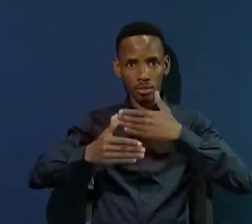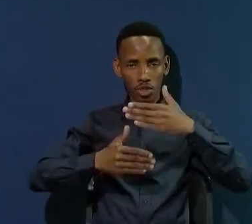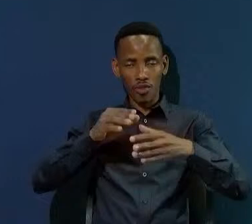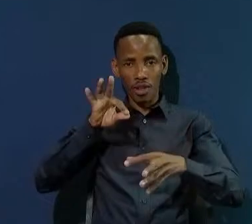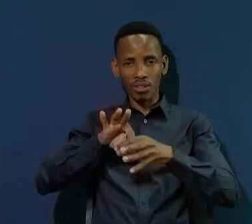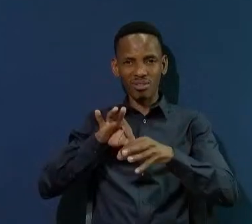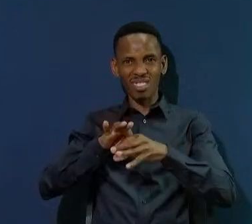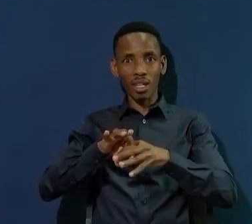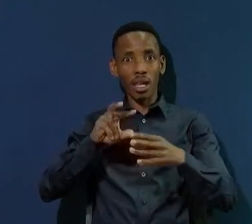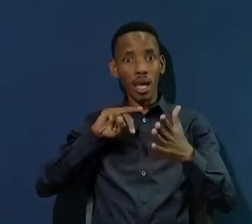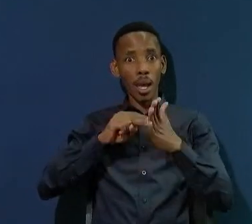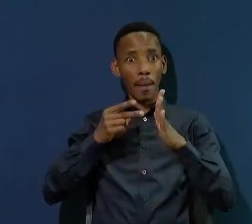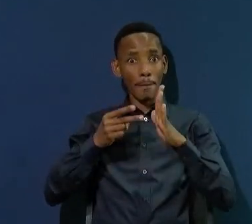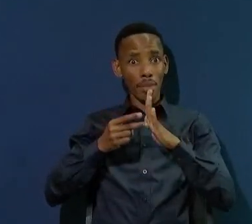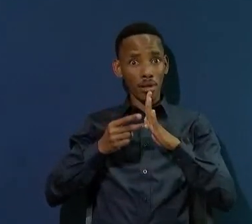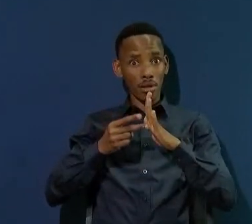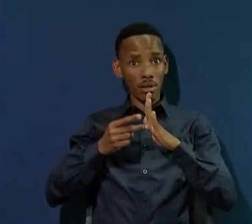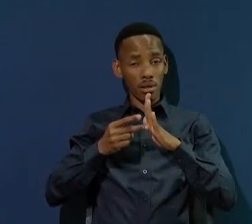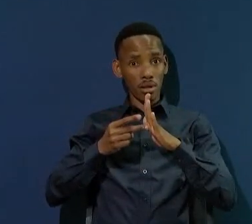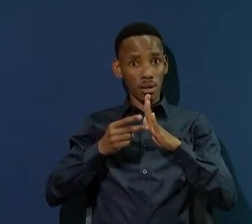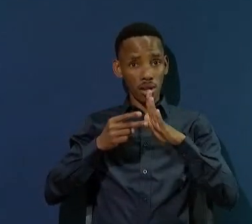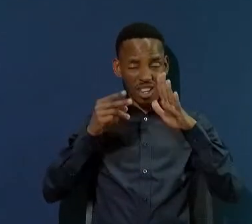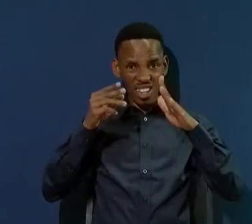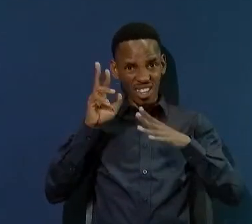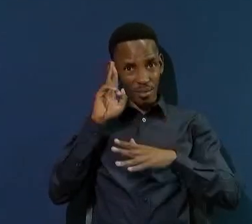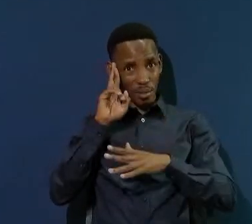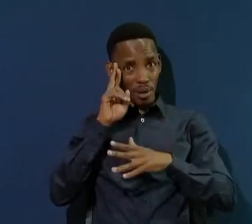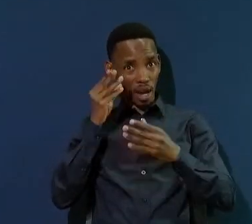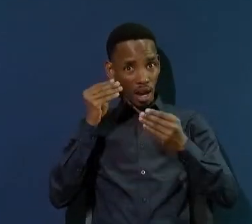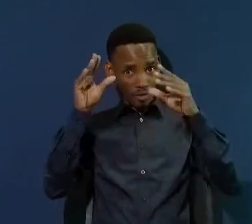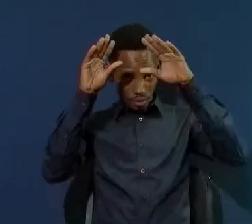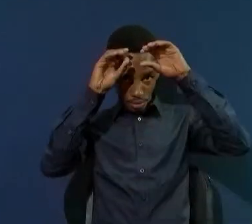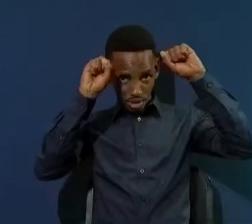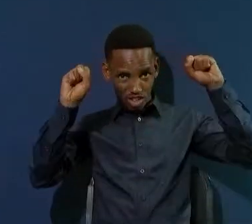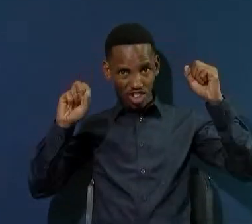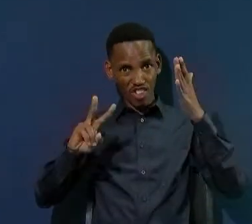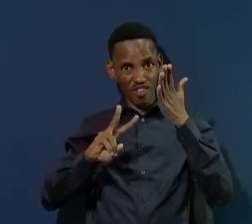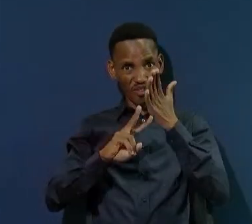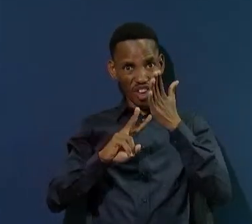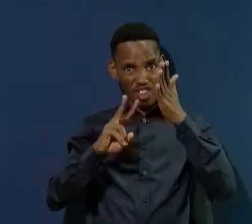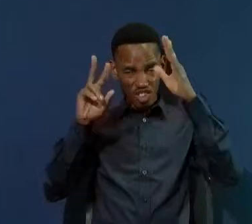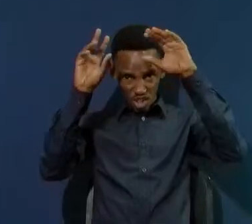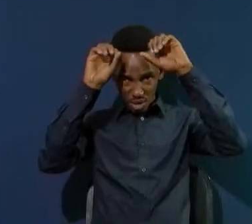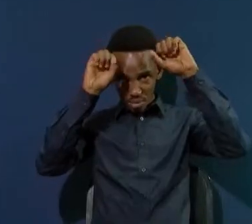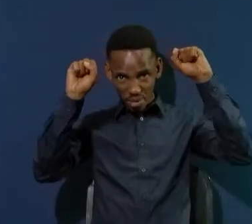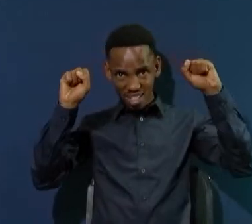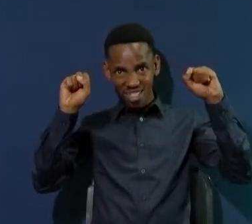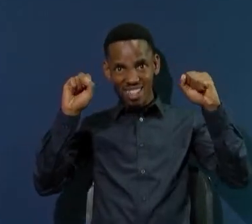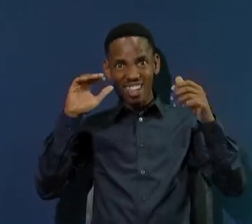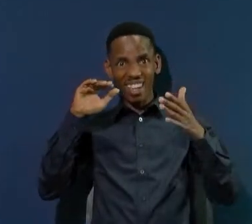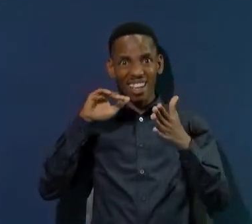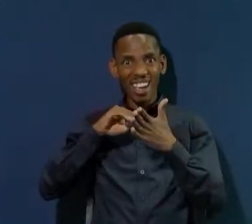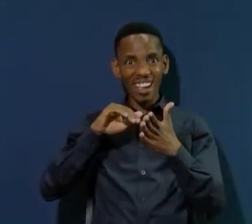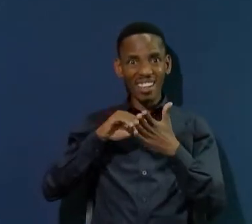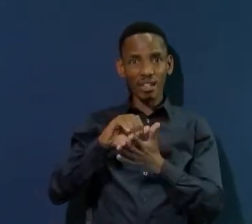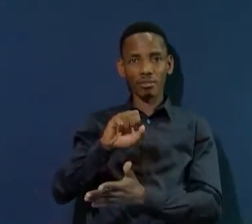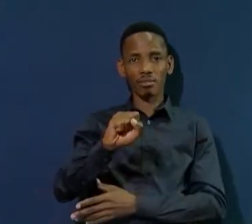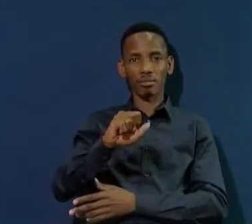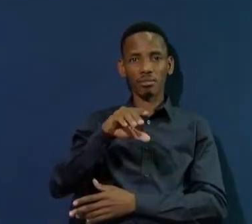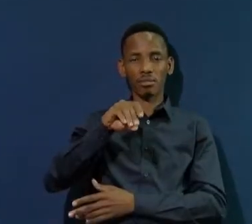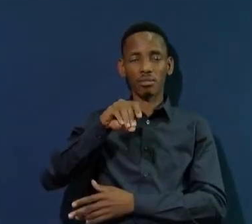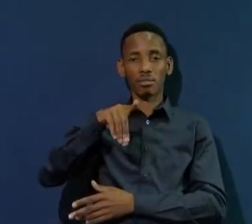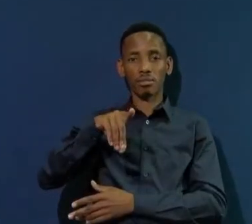a ke ene hela kana go tautona go mo thusa tautona go speaker of the National Assembly go na le o e leng